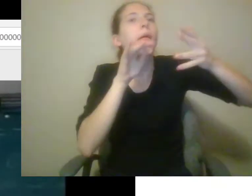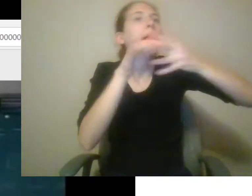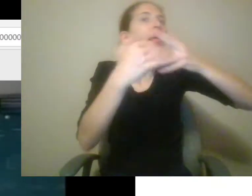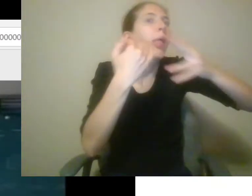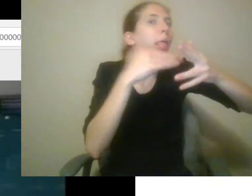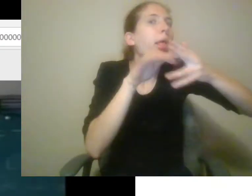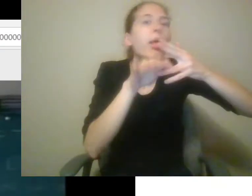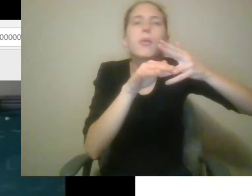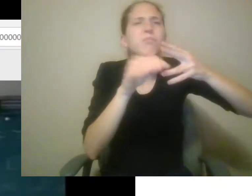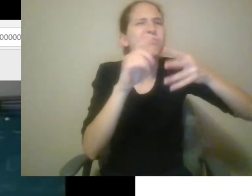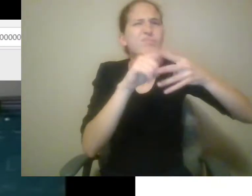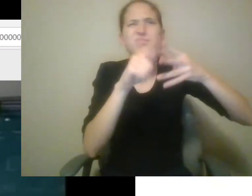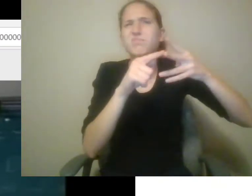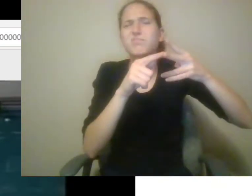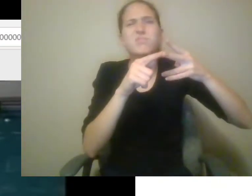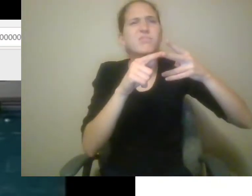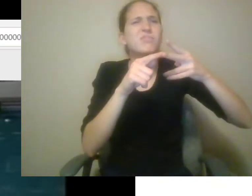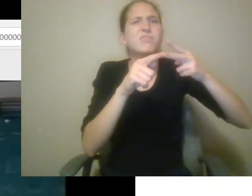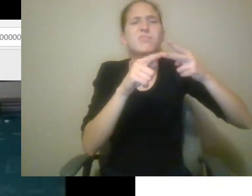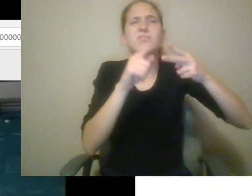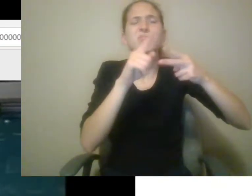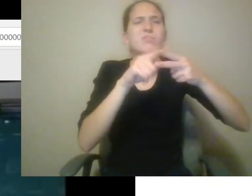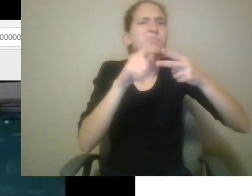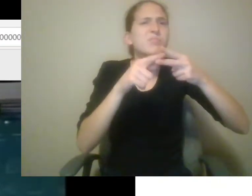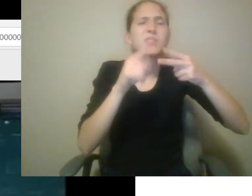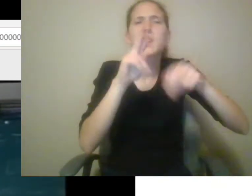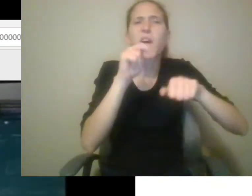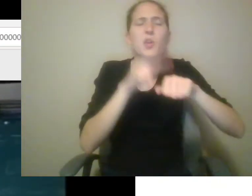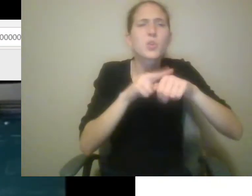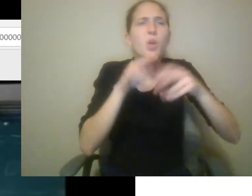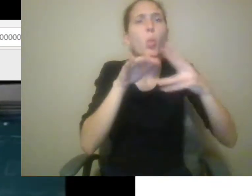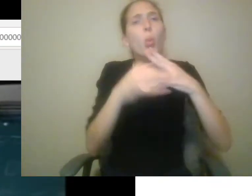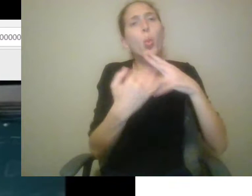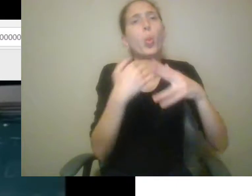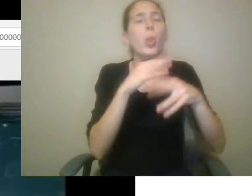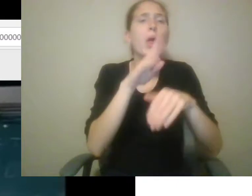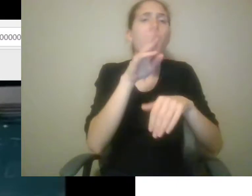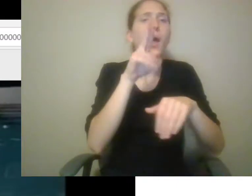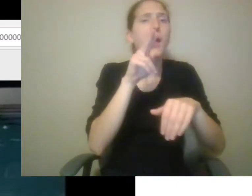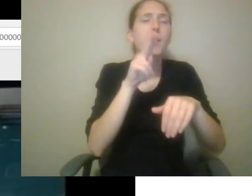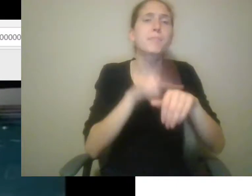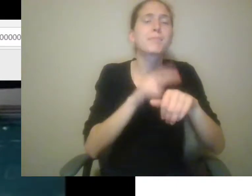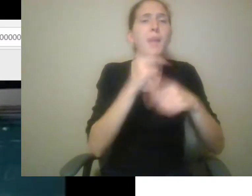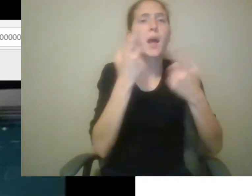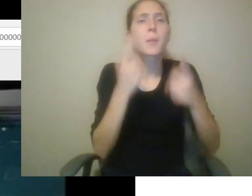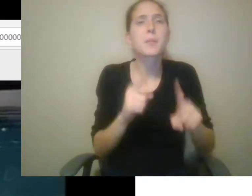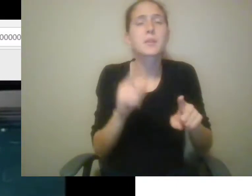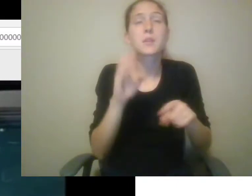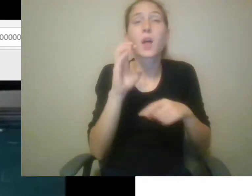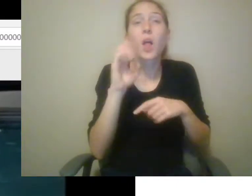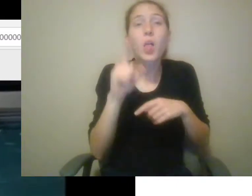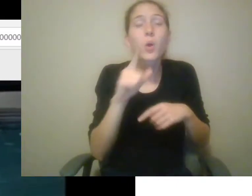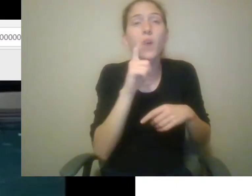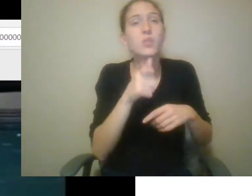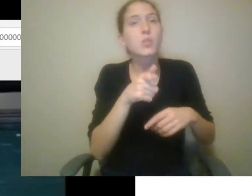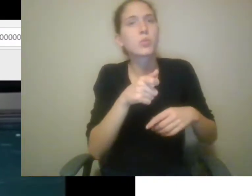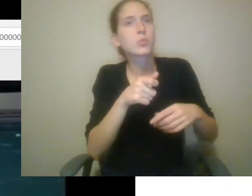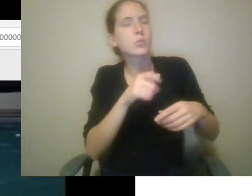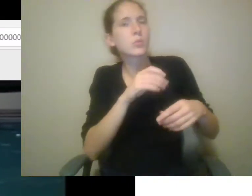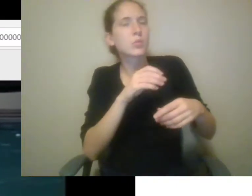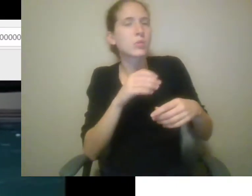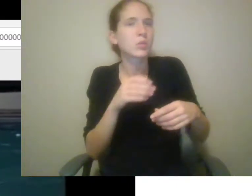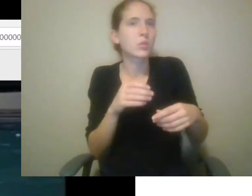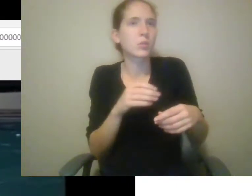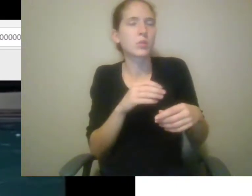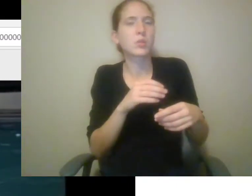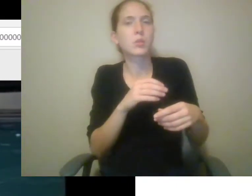to do any sort of work to have this process occur. It occurs naturally. All right, it's one of these facts of nature that can